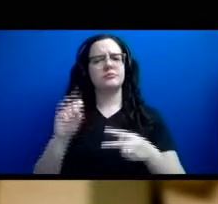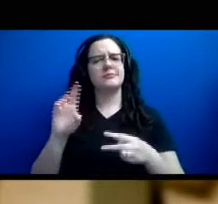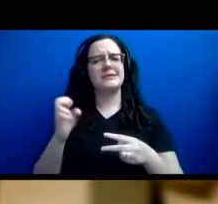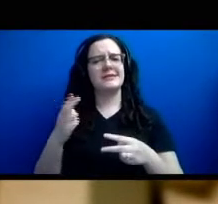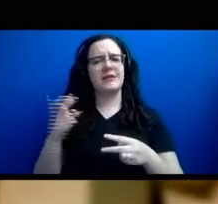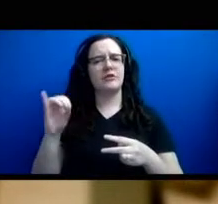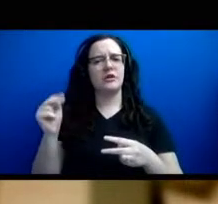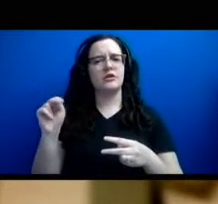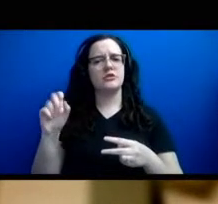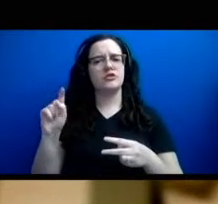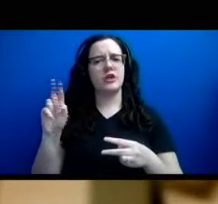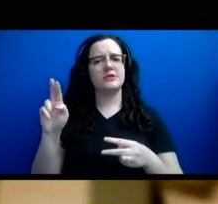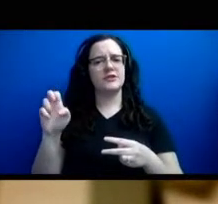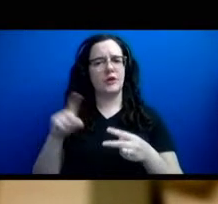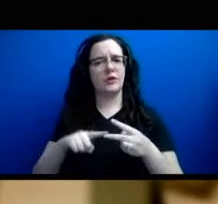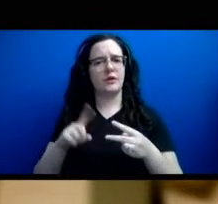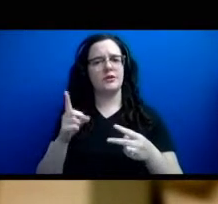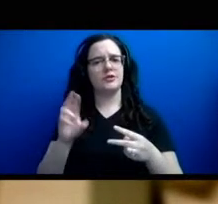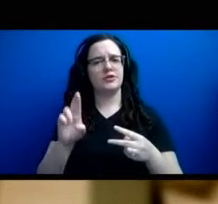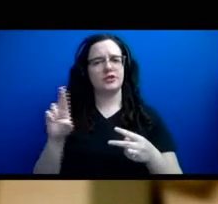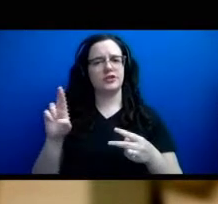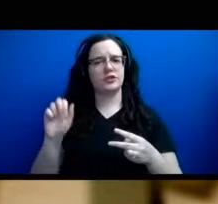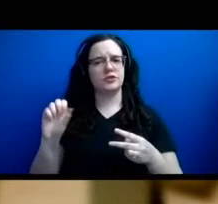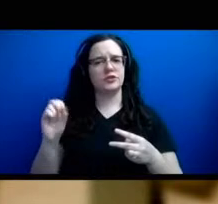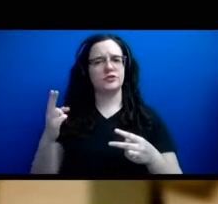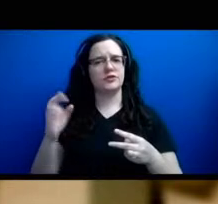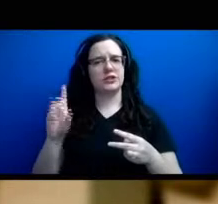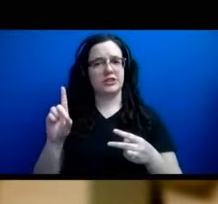Dr. Rashid Muhammad.